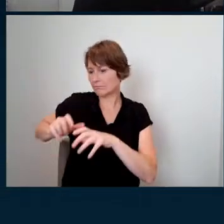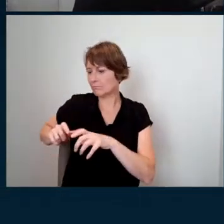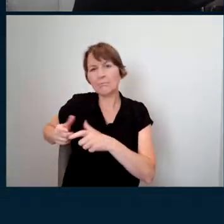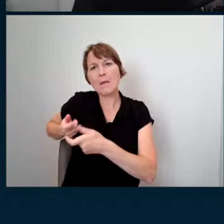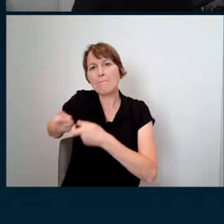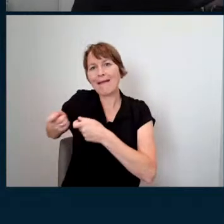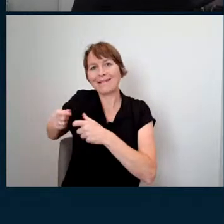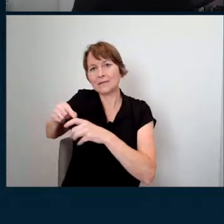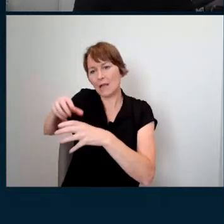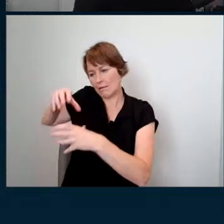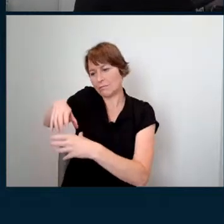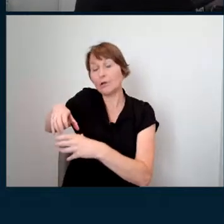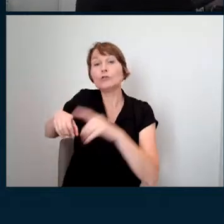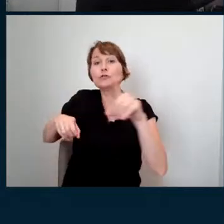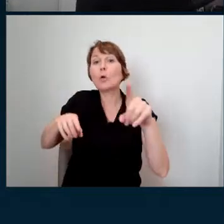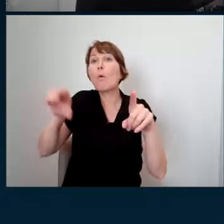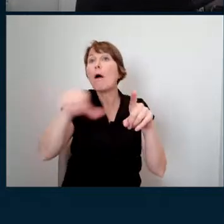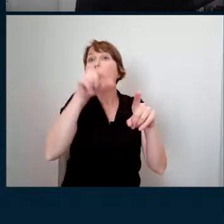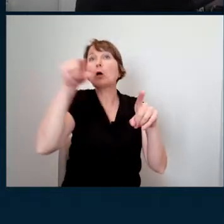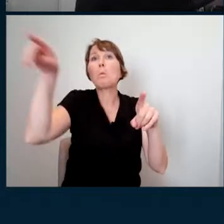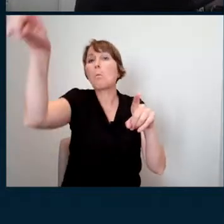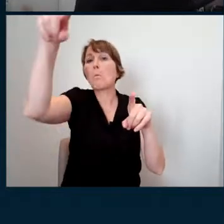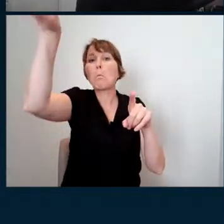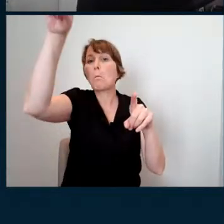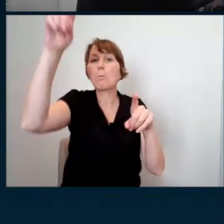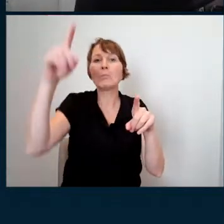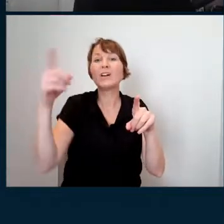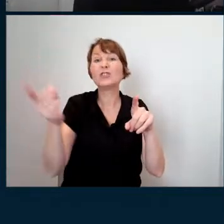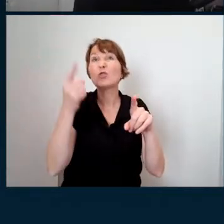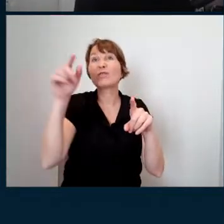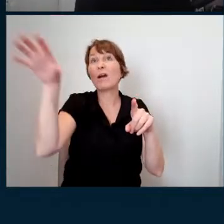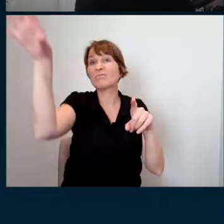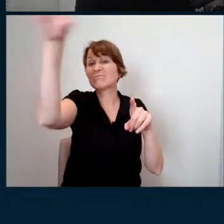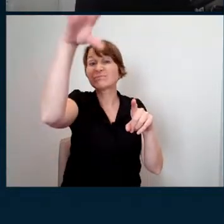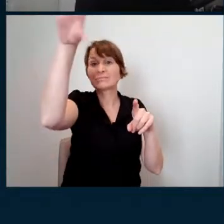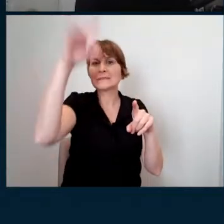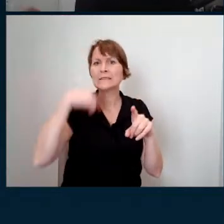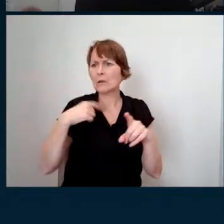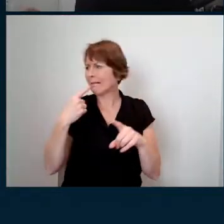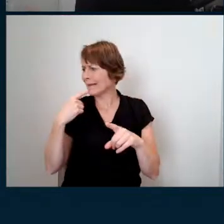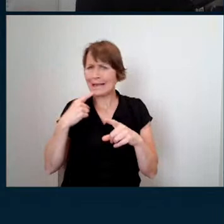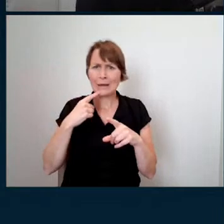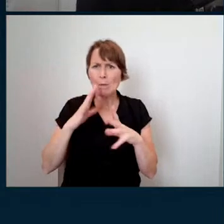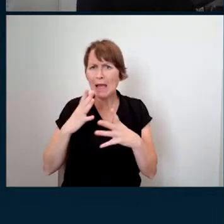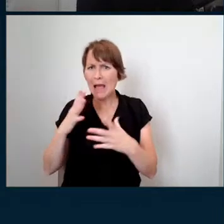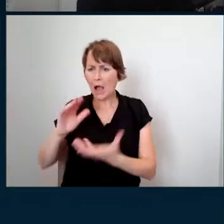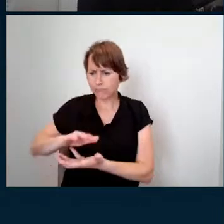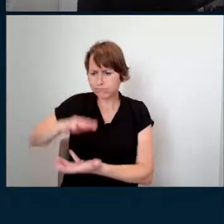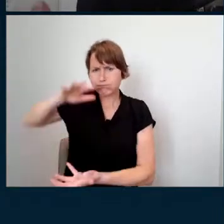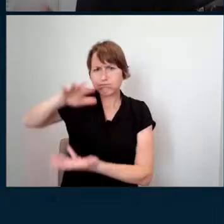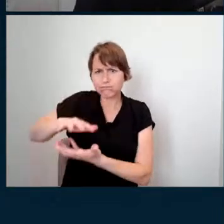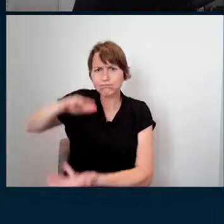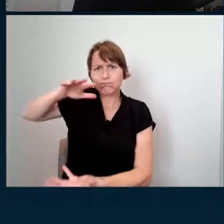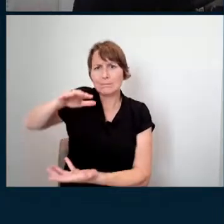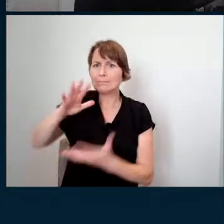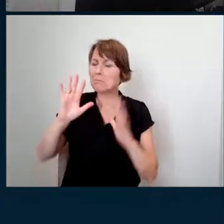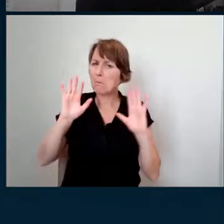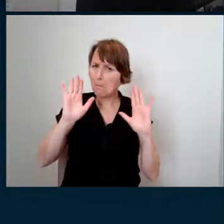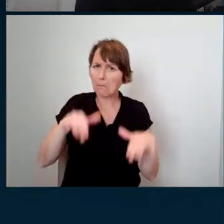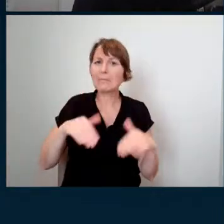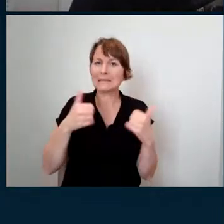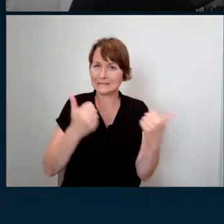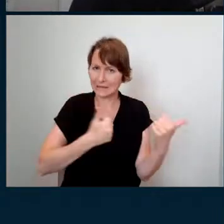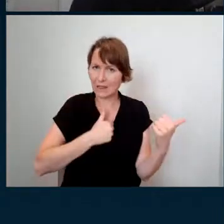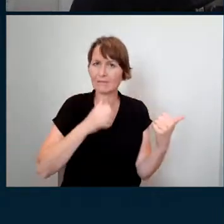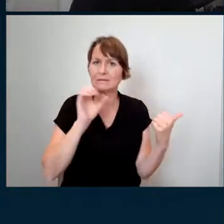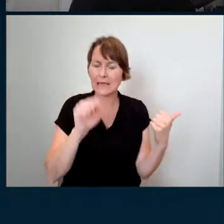someone else's server. You do not have to worry about the backend or scaling up or scaling down. Basically, you can copy and